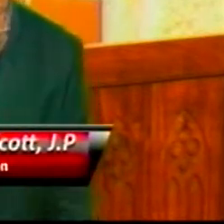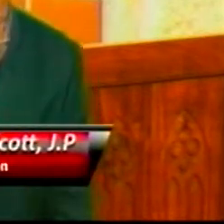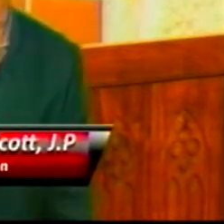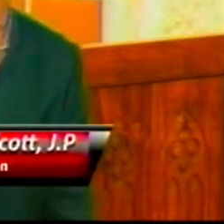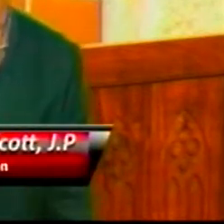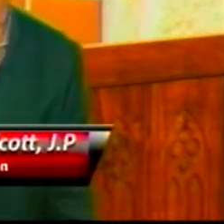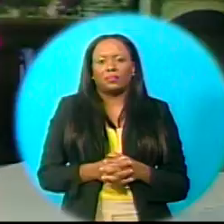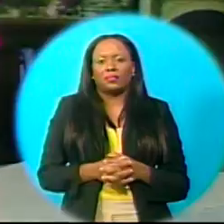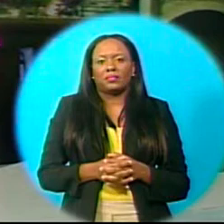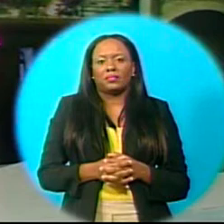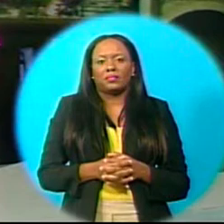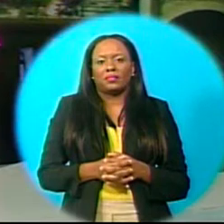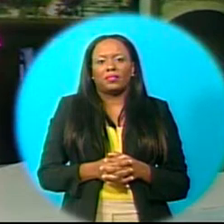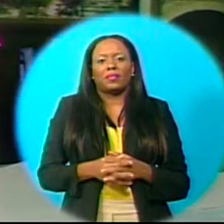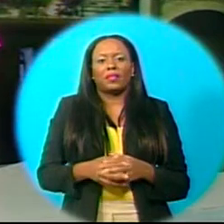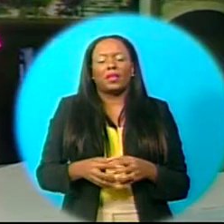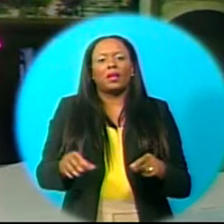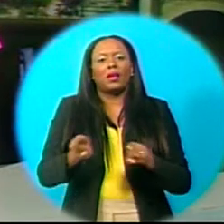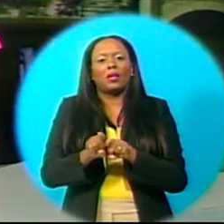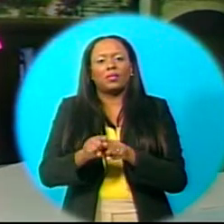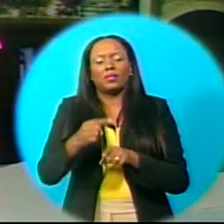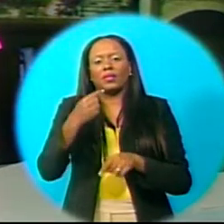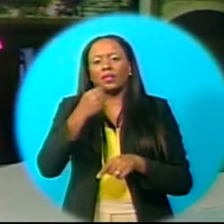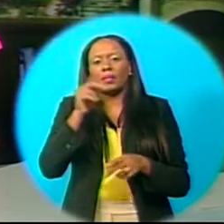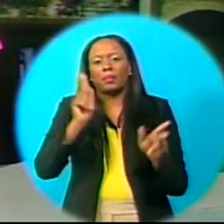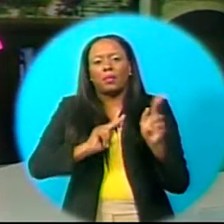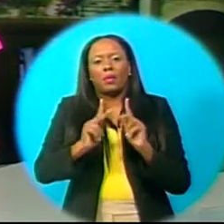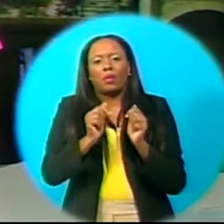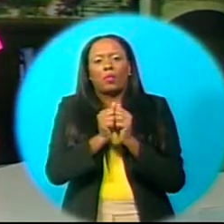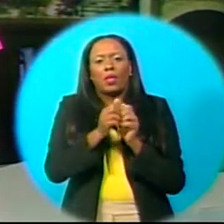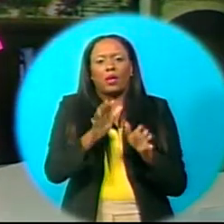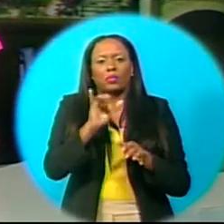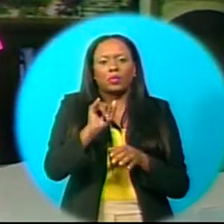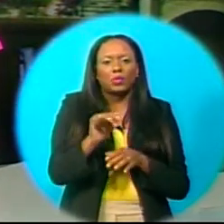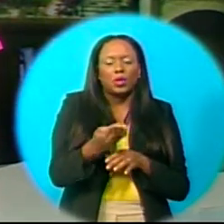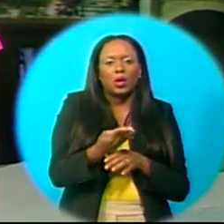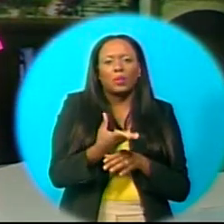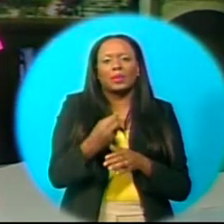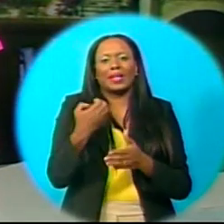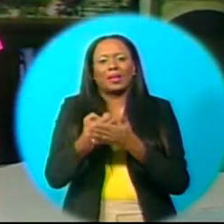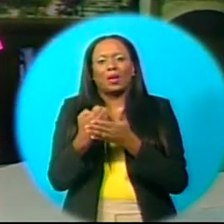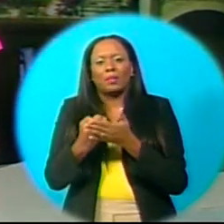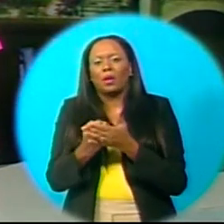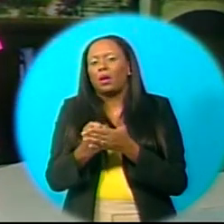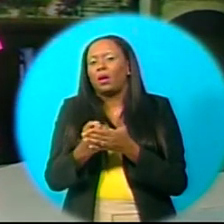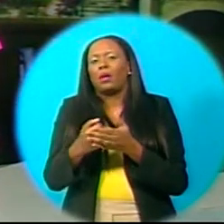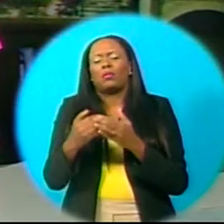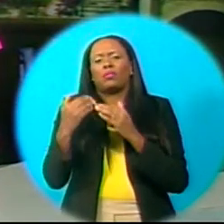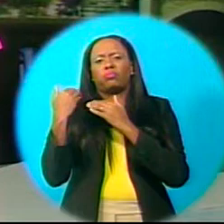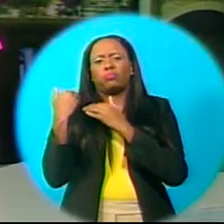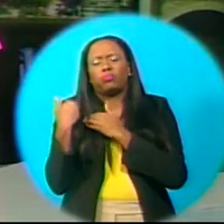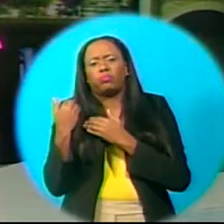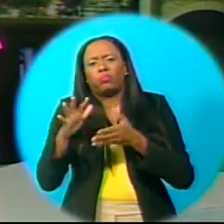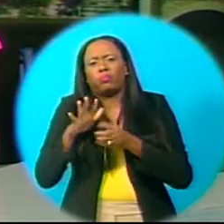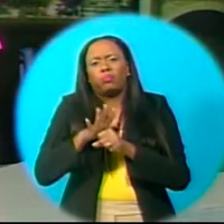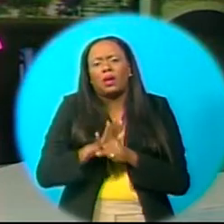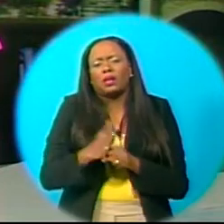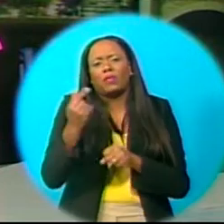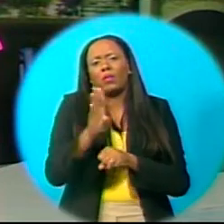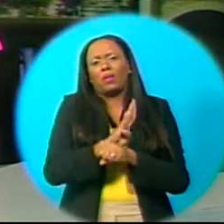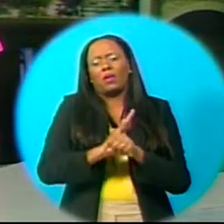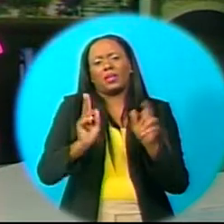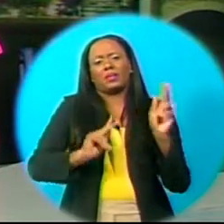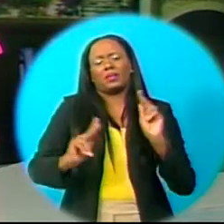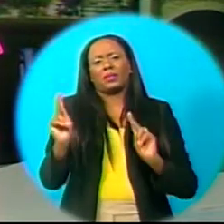again. And Senator Walcott says unemployment and the state of the economy are also taking their toll on